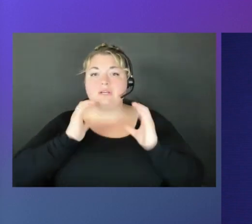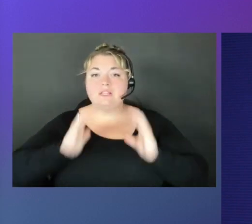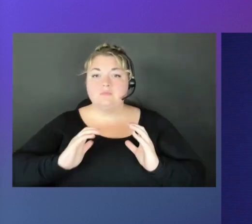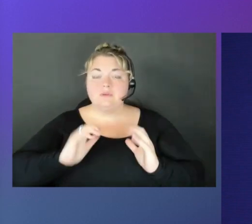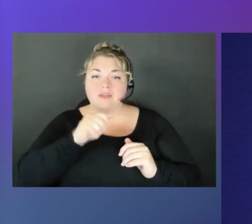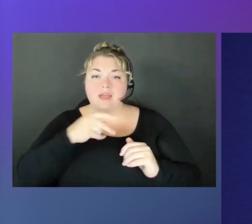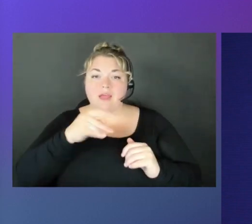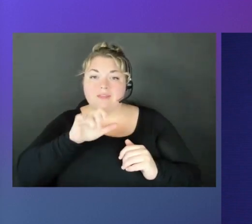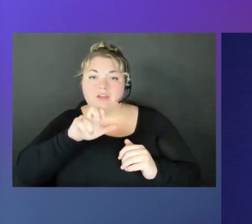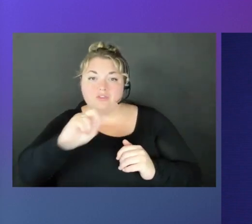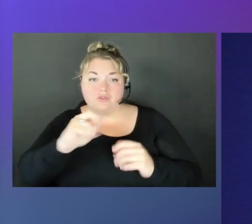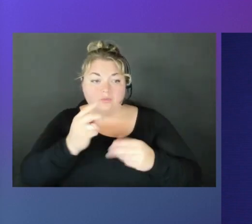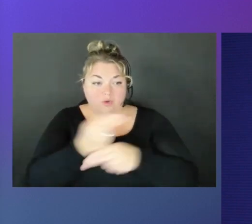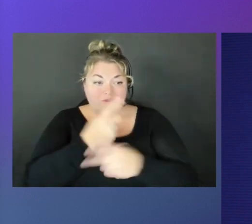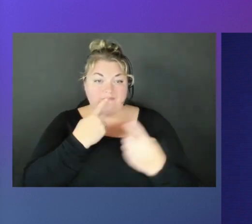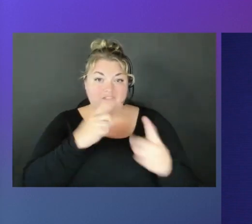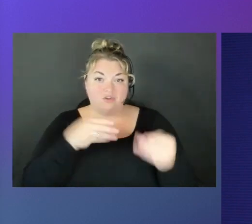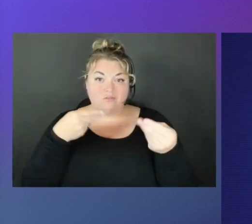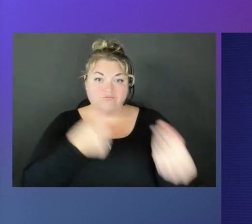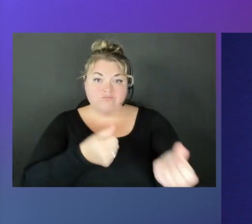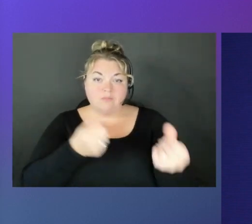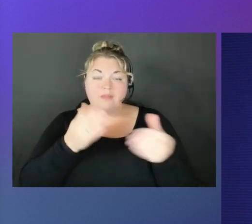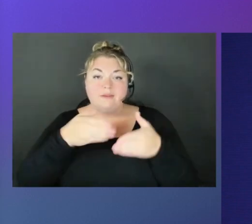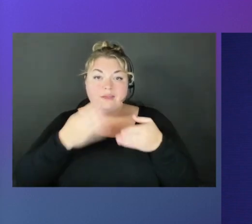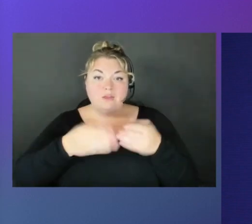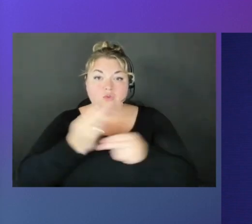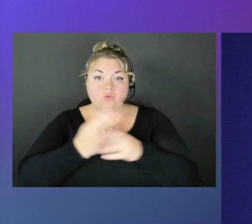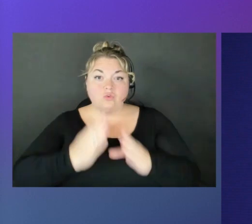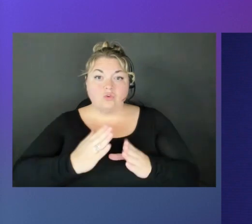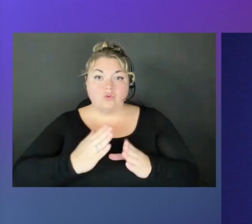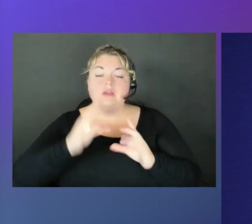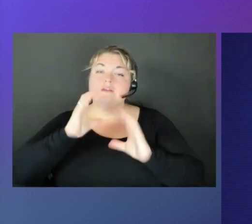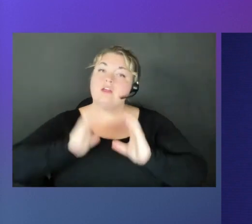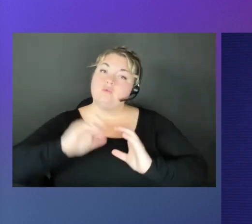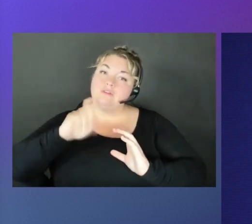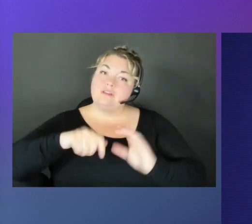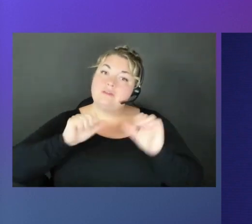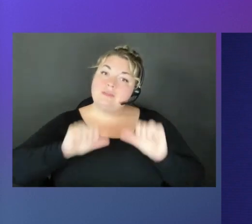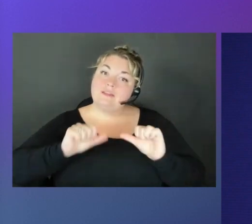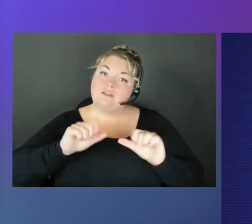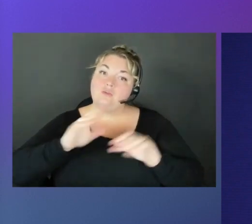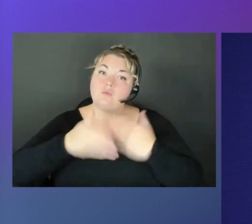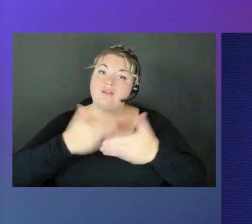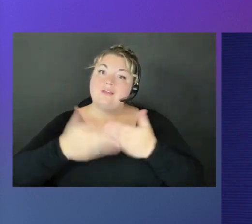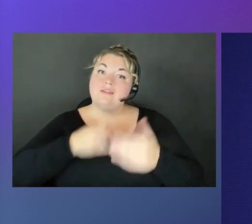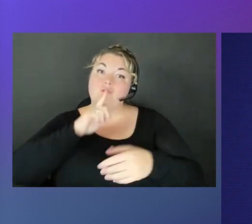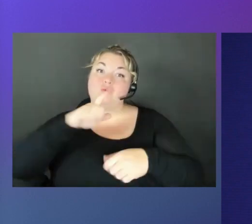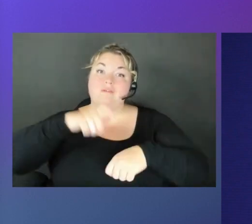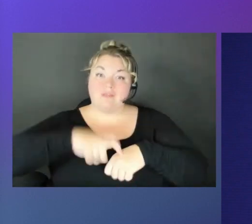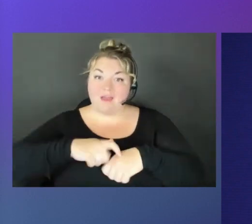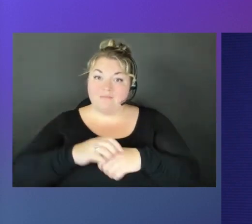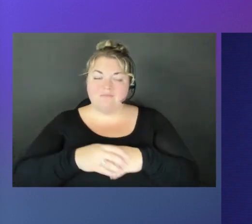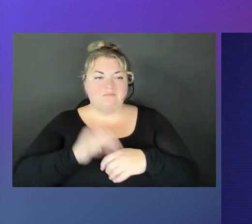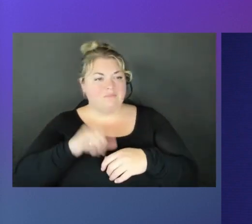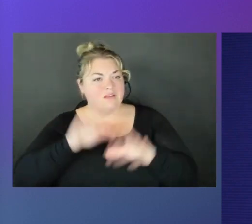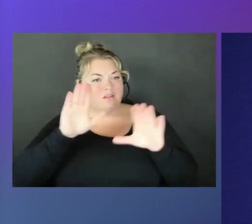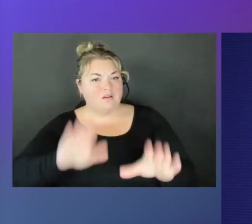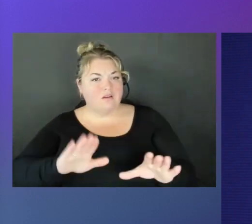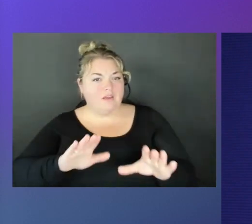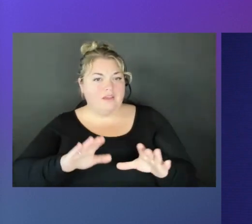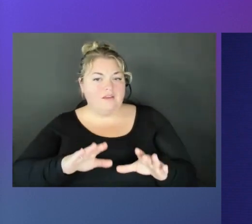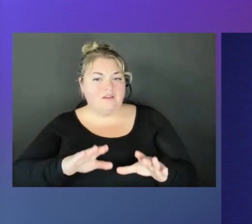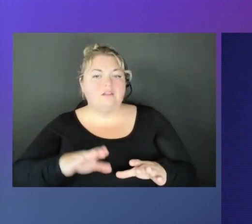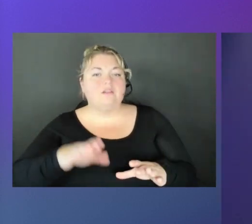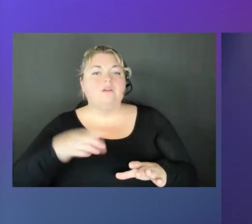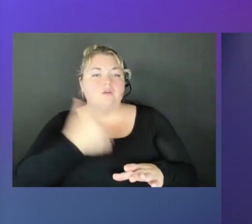used efficiently by their end users, our customers need the ability to process data in real time. That's awesome. And we throw different